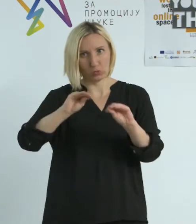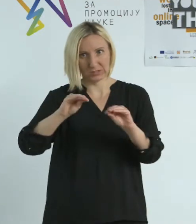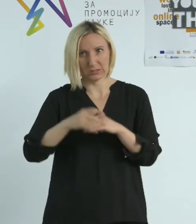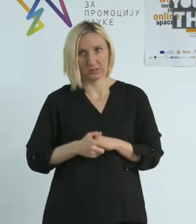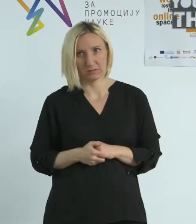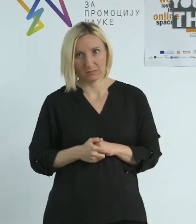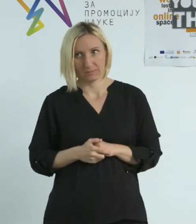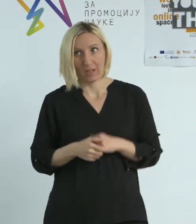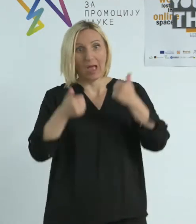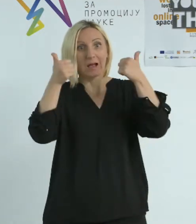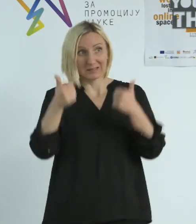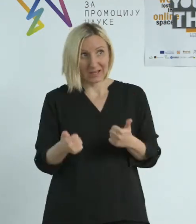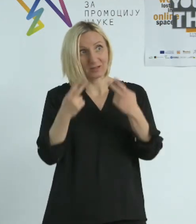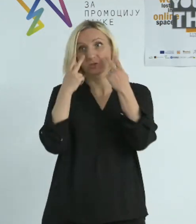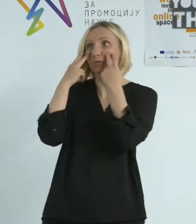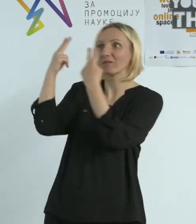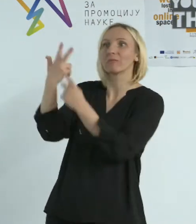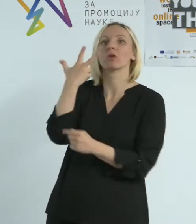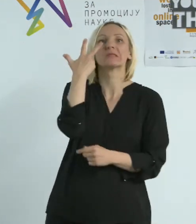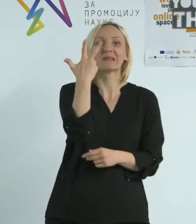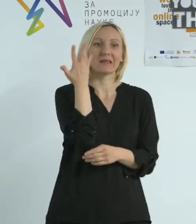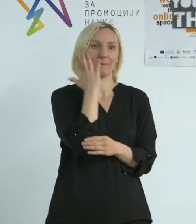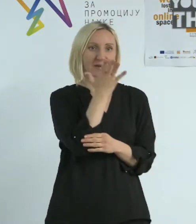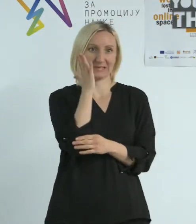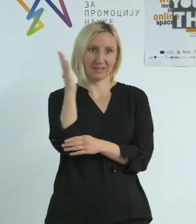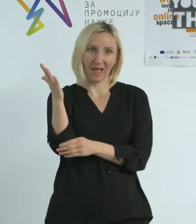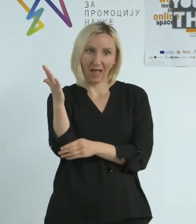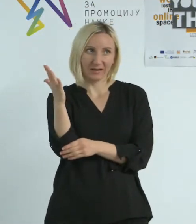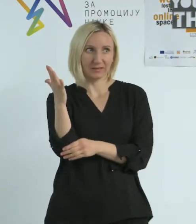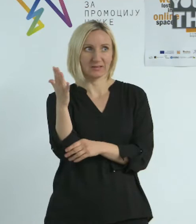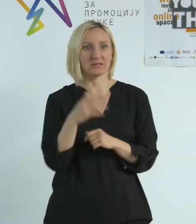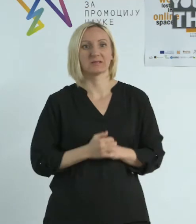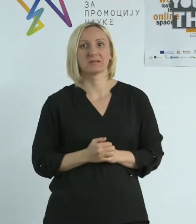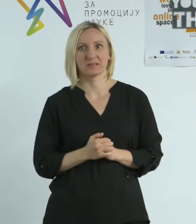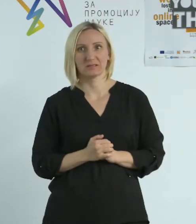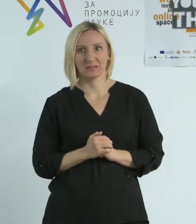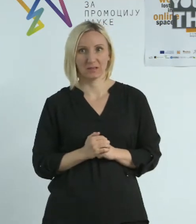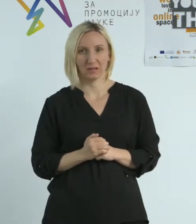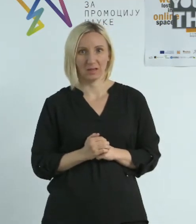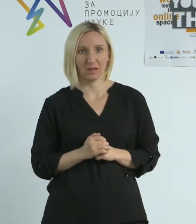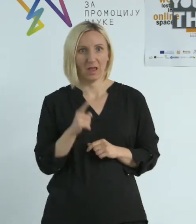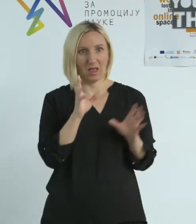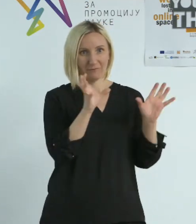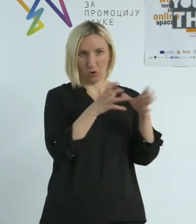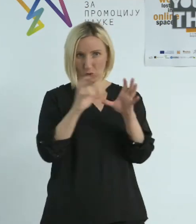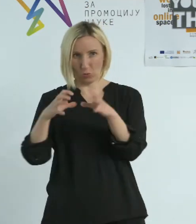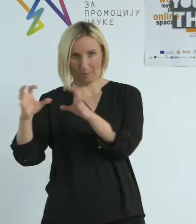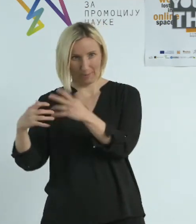So we will now see the three presentations from those groups.